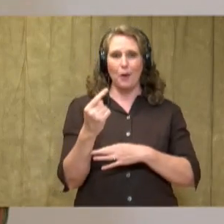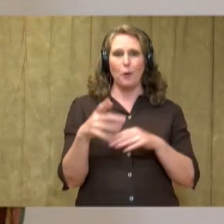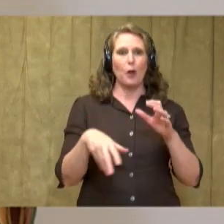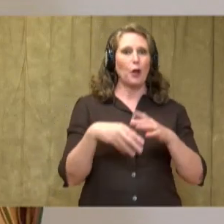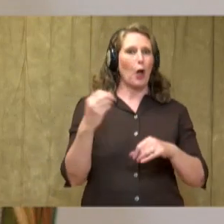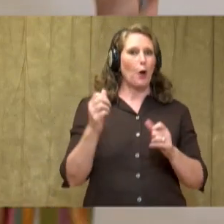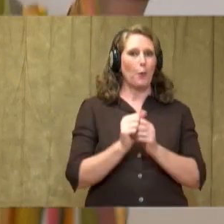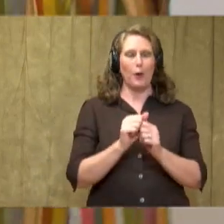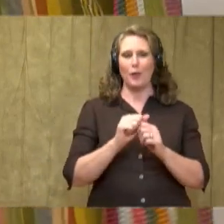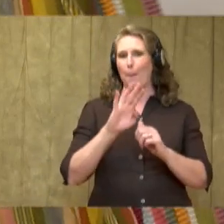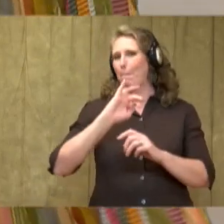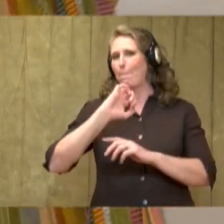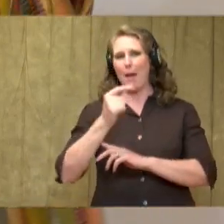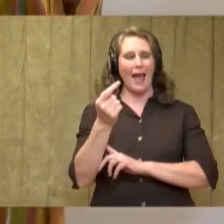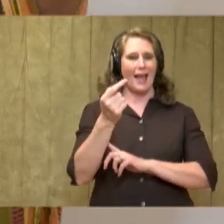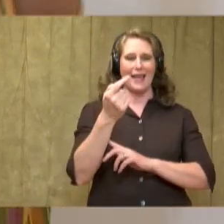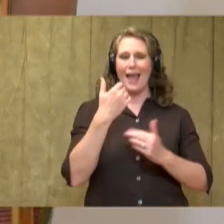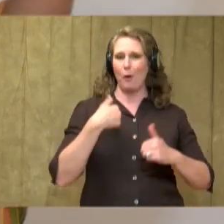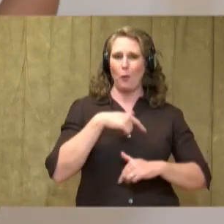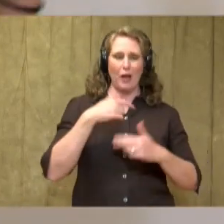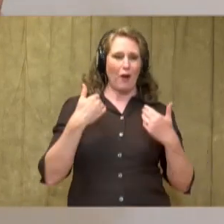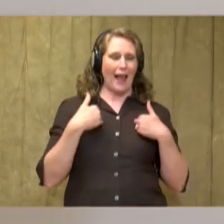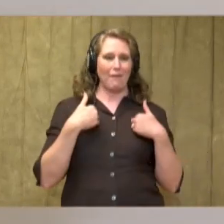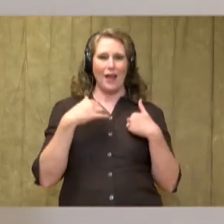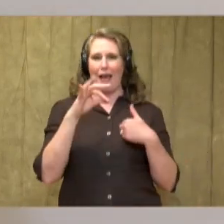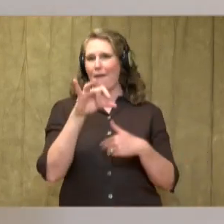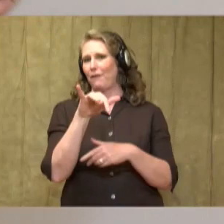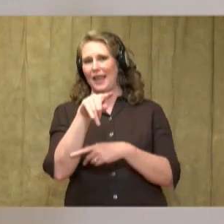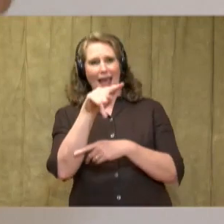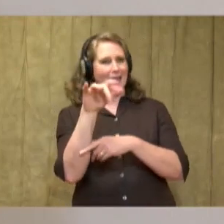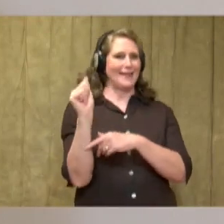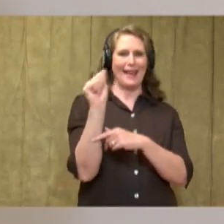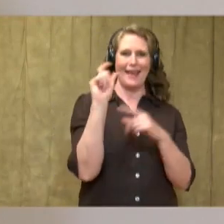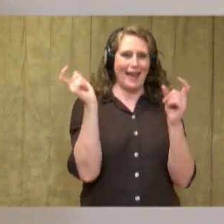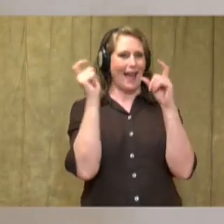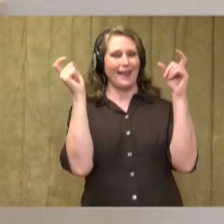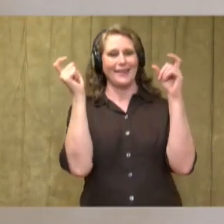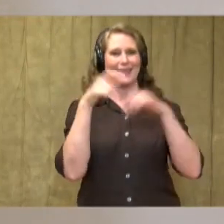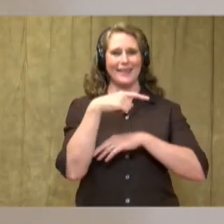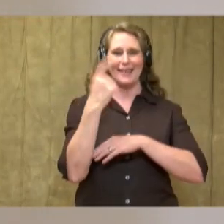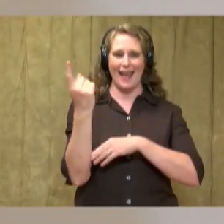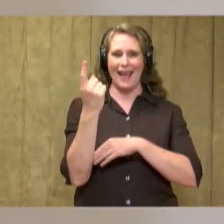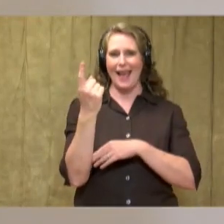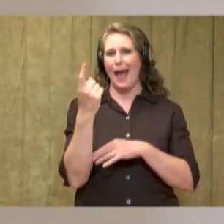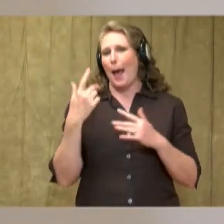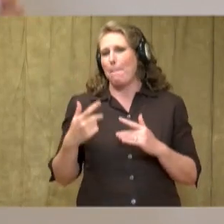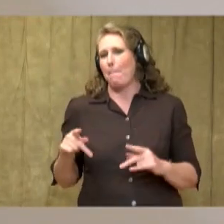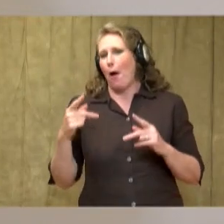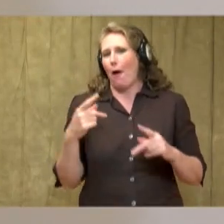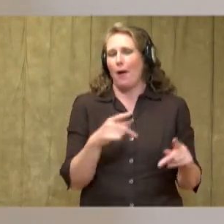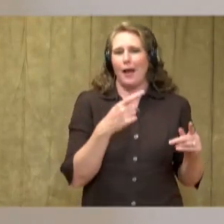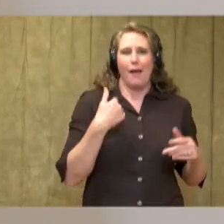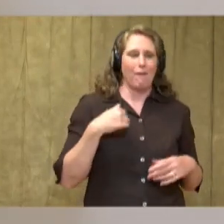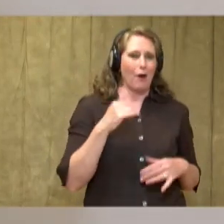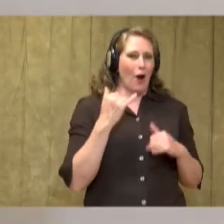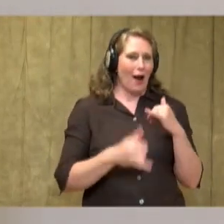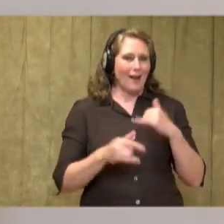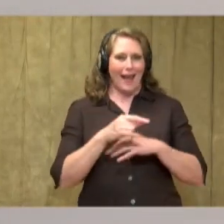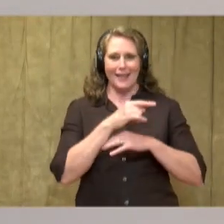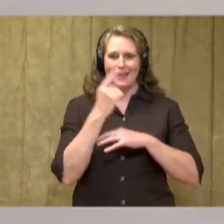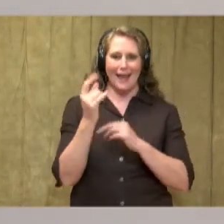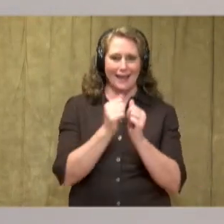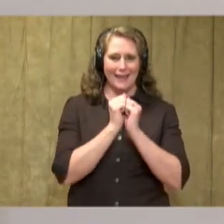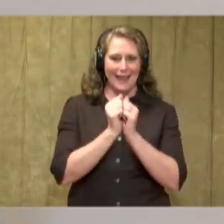with a bang, and we are having a fiesta today, all right? A little party for our last